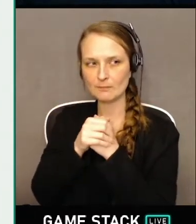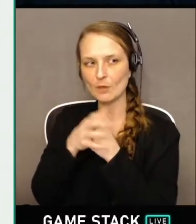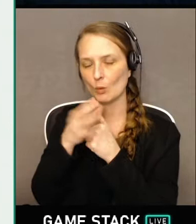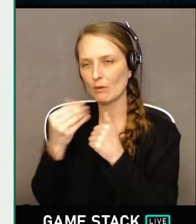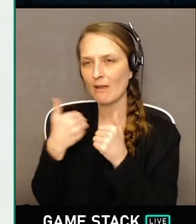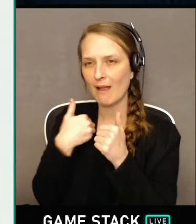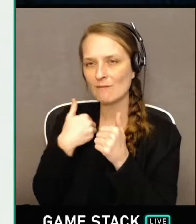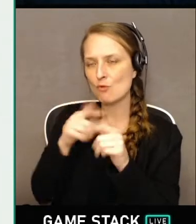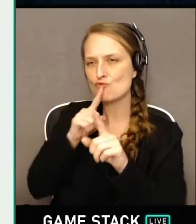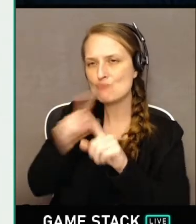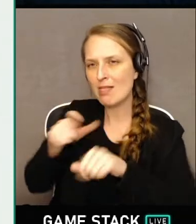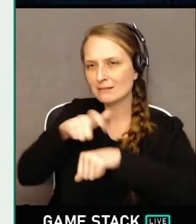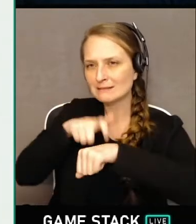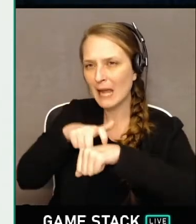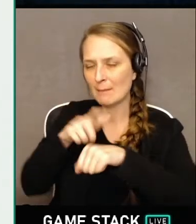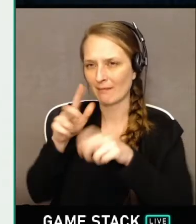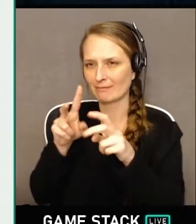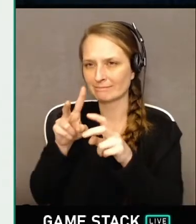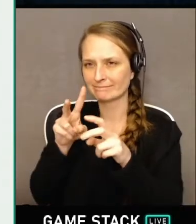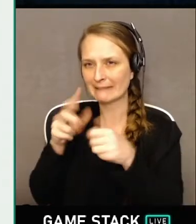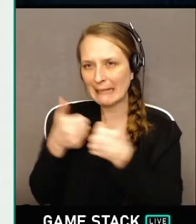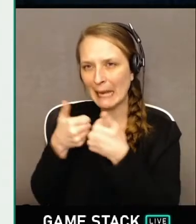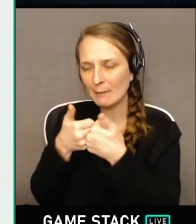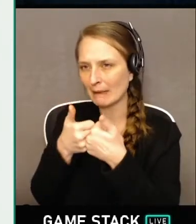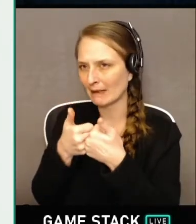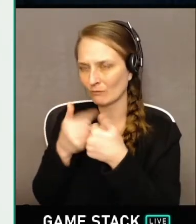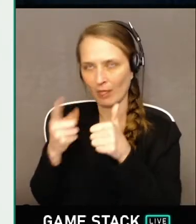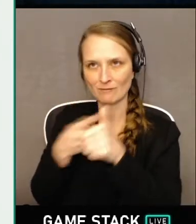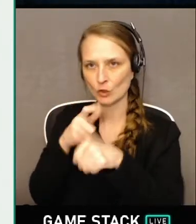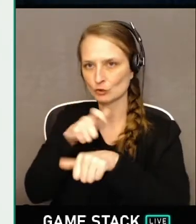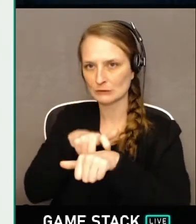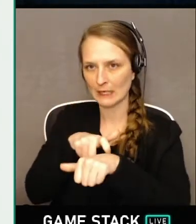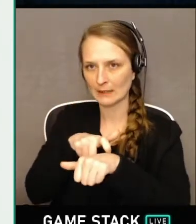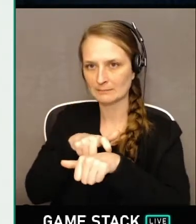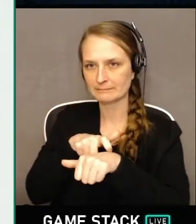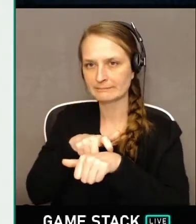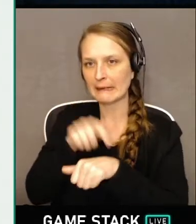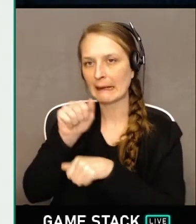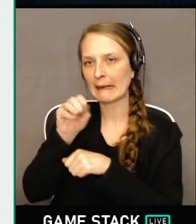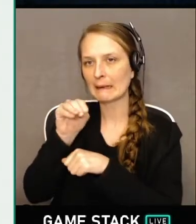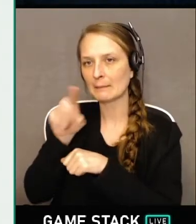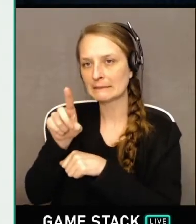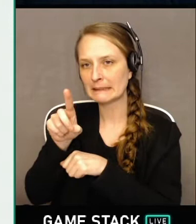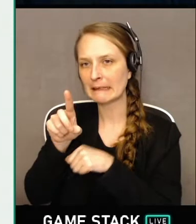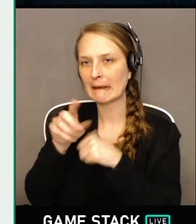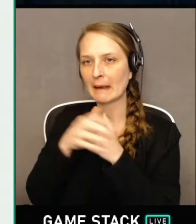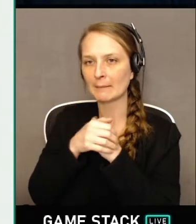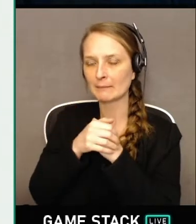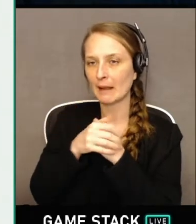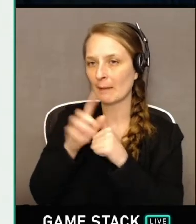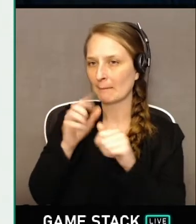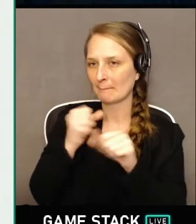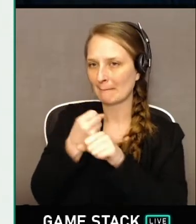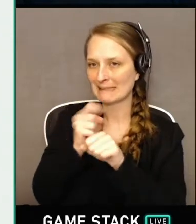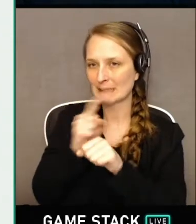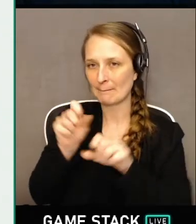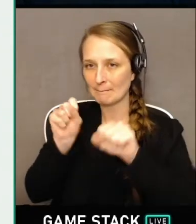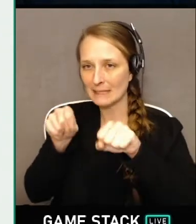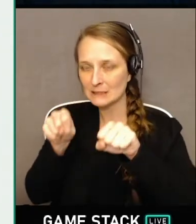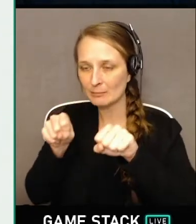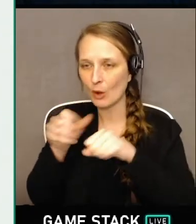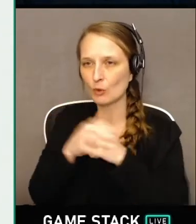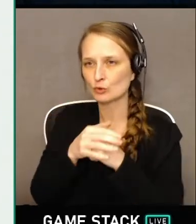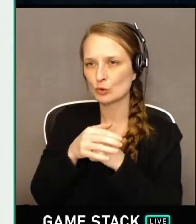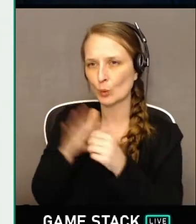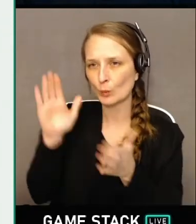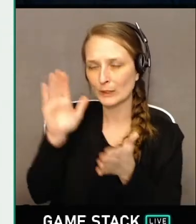video gaming for the first time. NVMe SSD with high throughput makes it possible to substantially reduce game loading